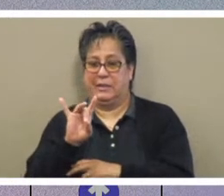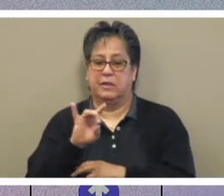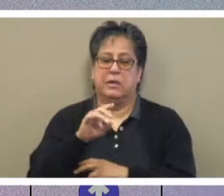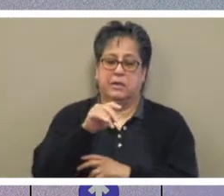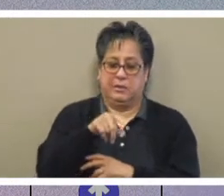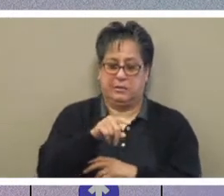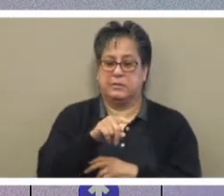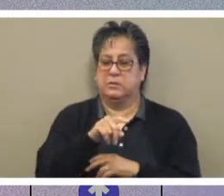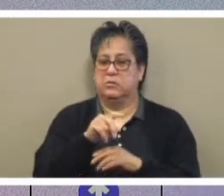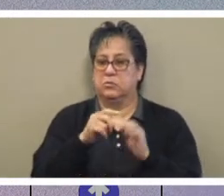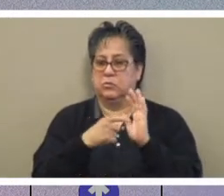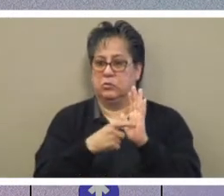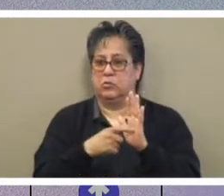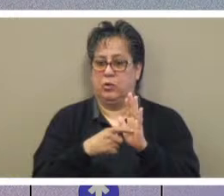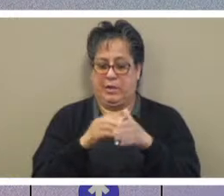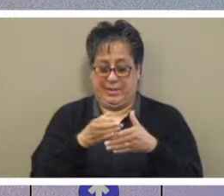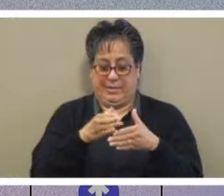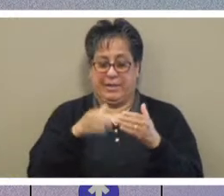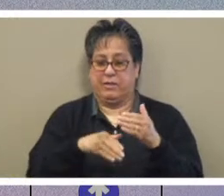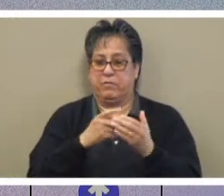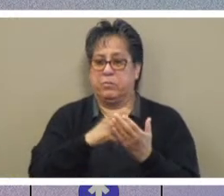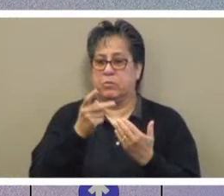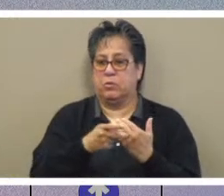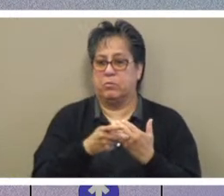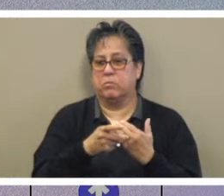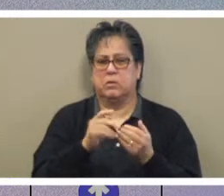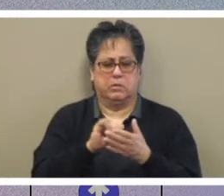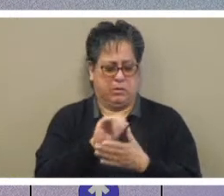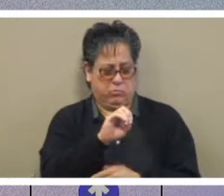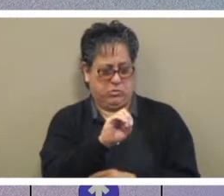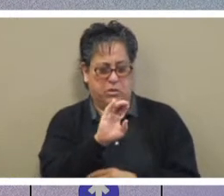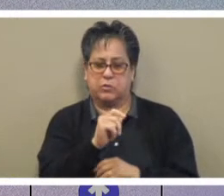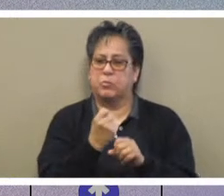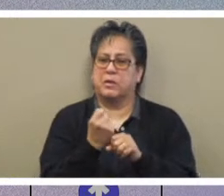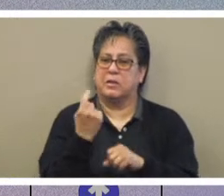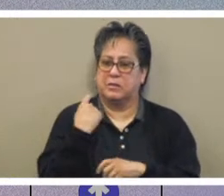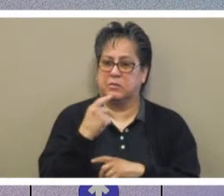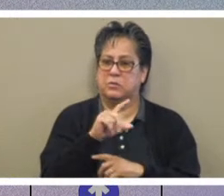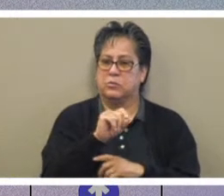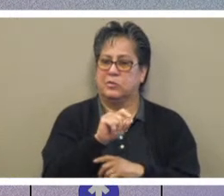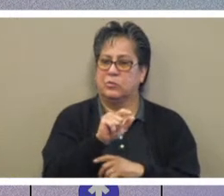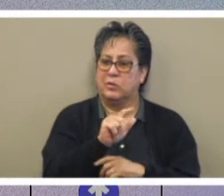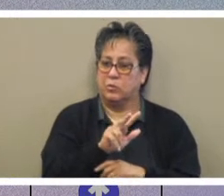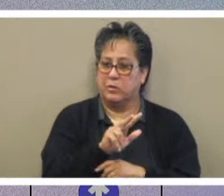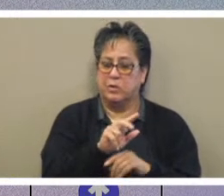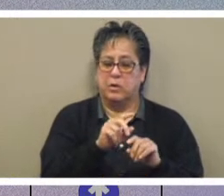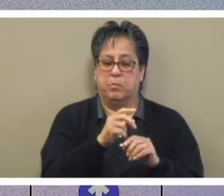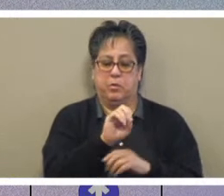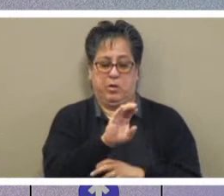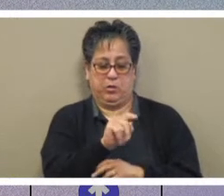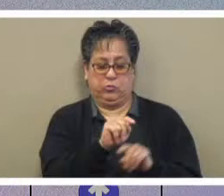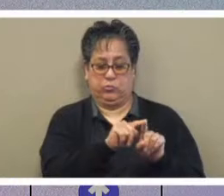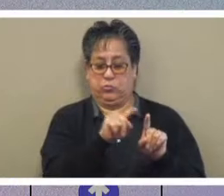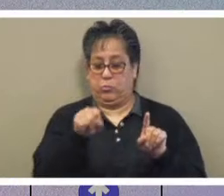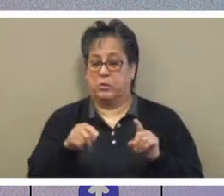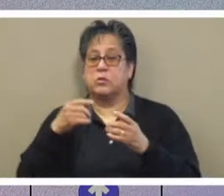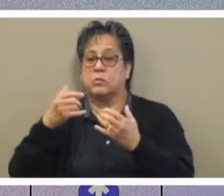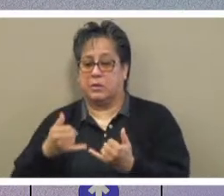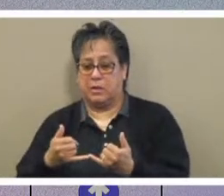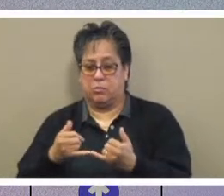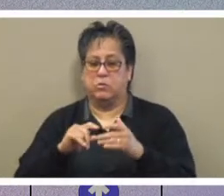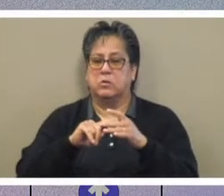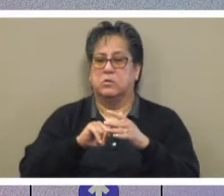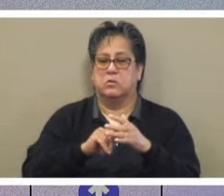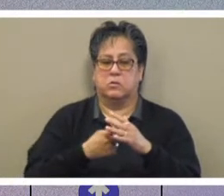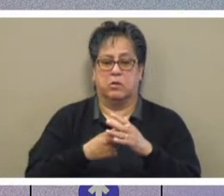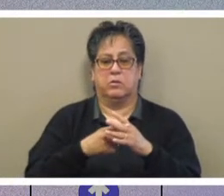these measurements were taken just through the end of the program, which was in October of 2023. But from October to now, we've seen startups